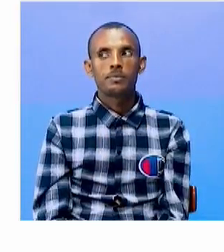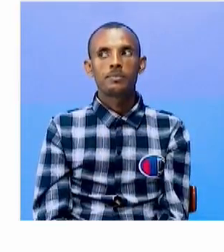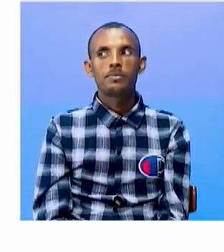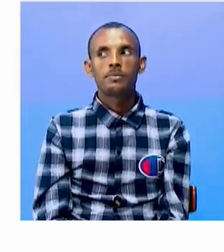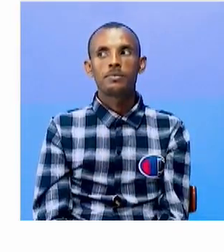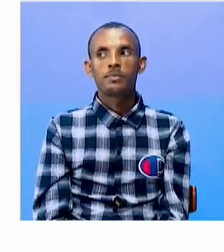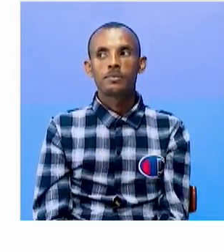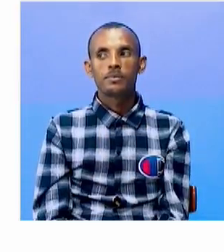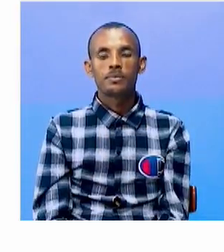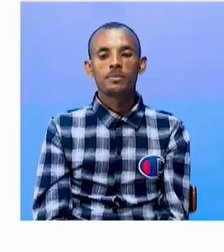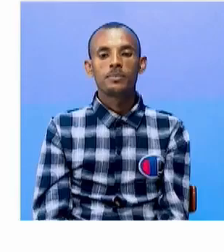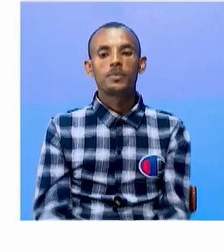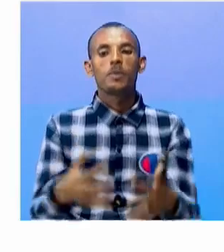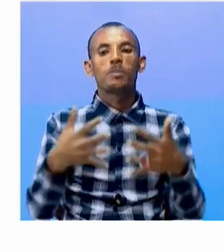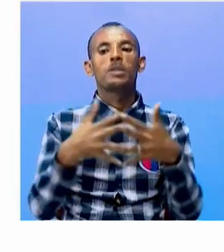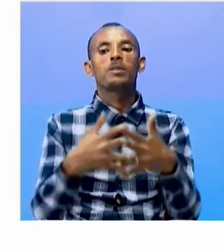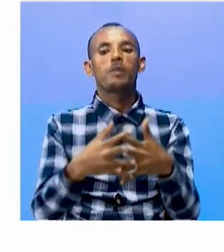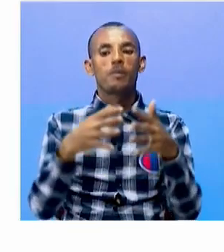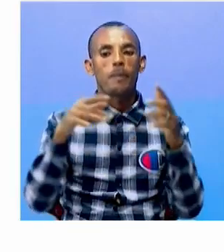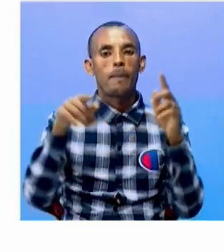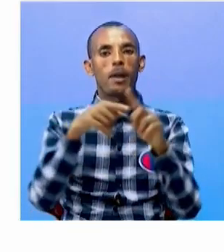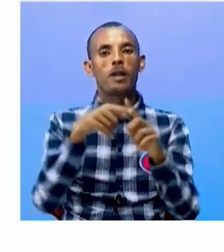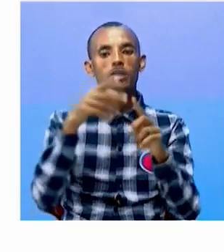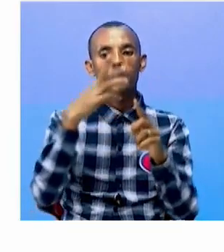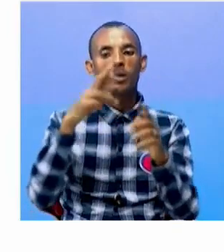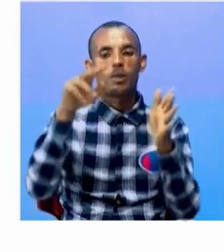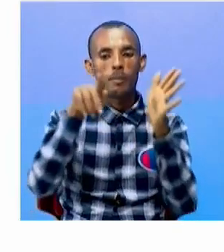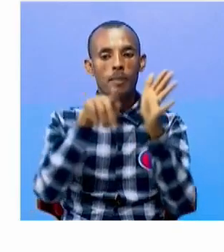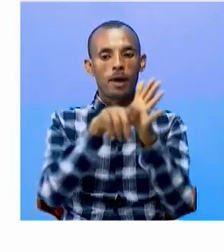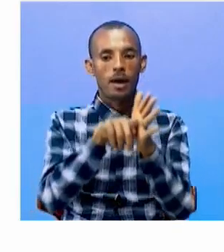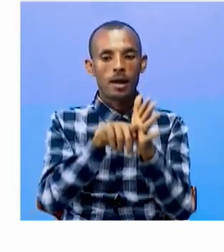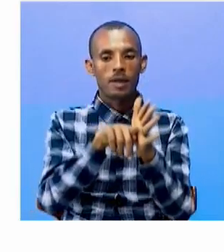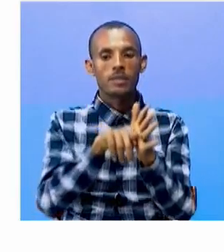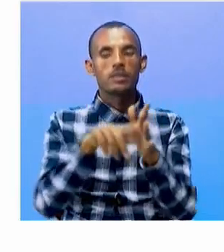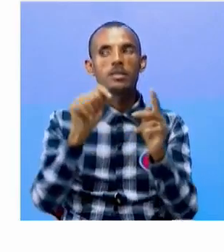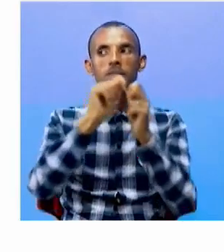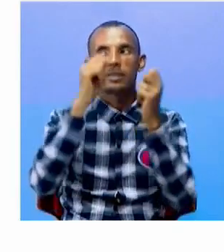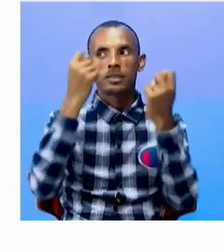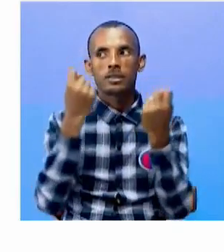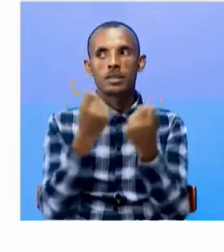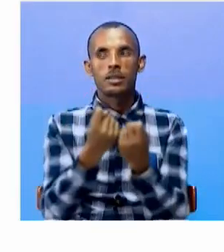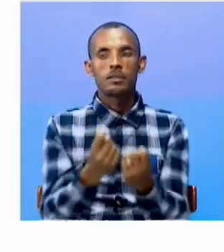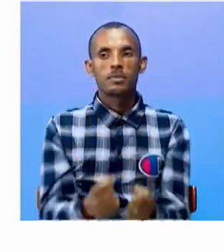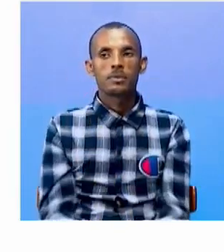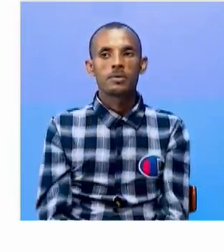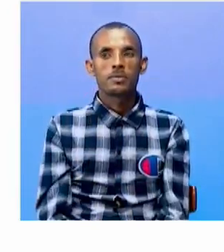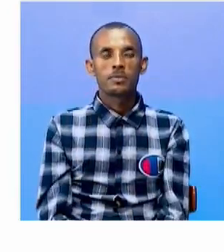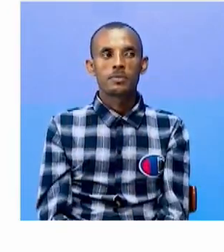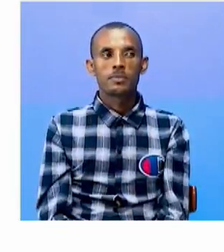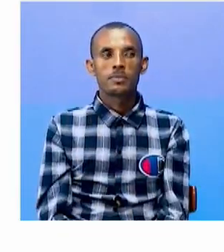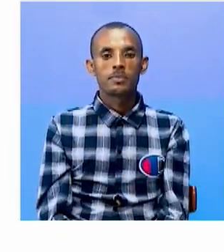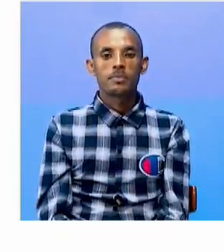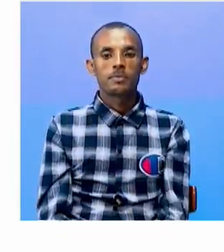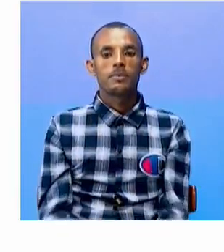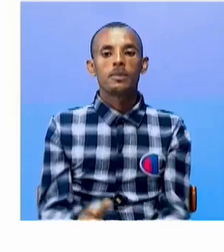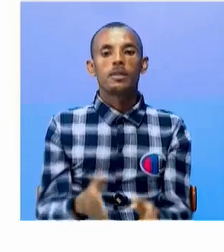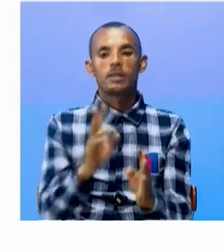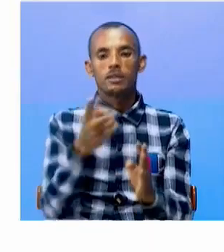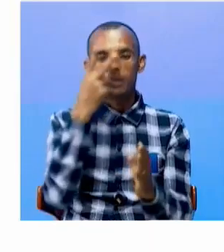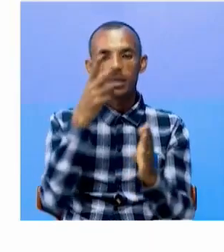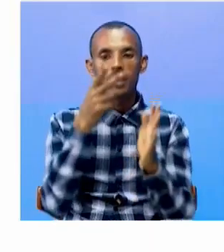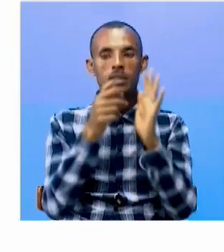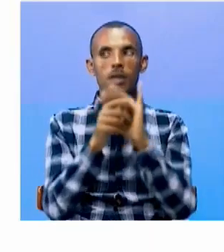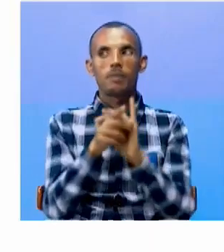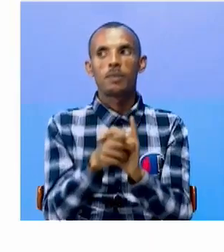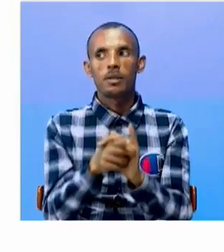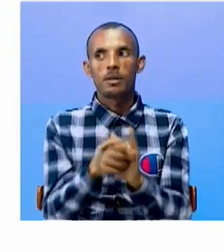terms using plus or minus. Let's see example for this